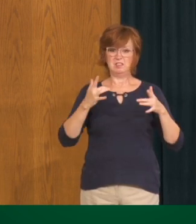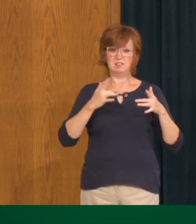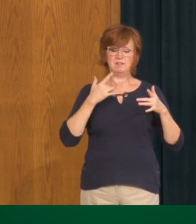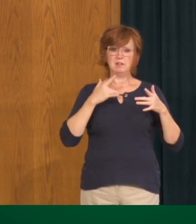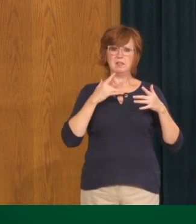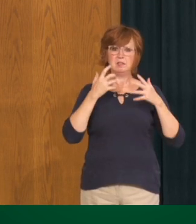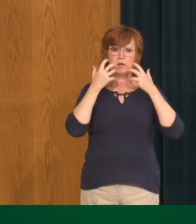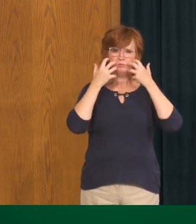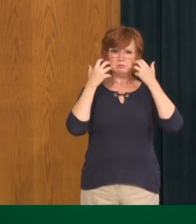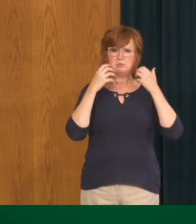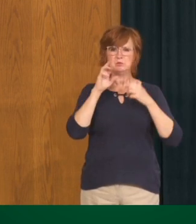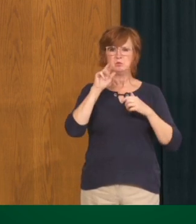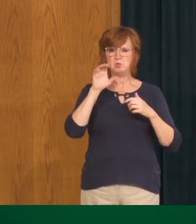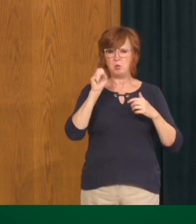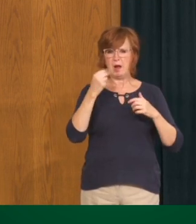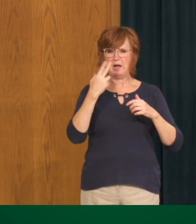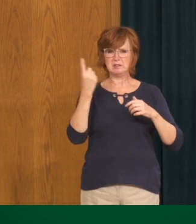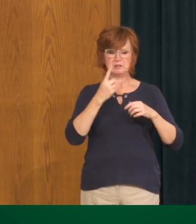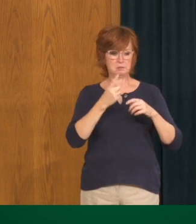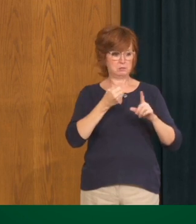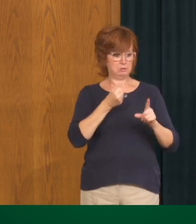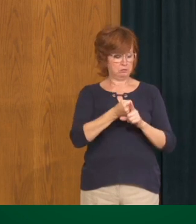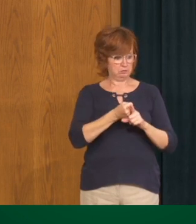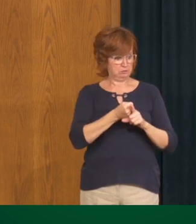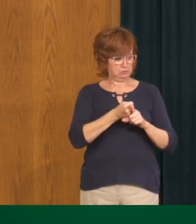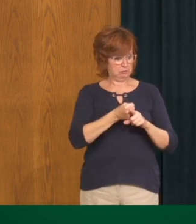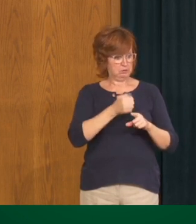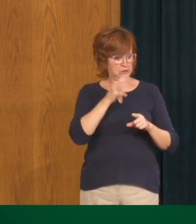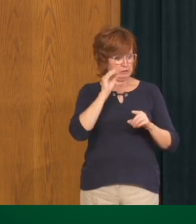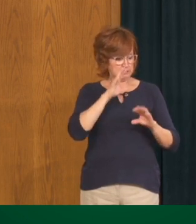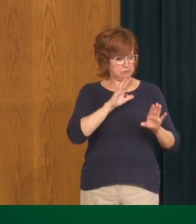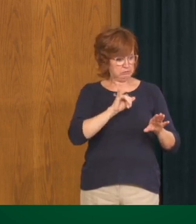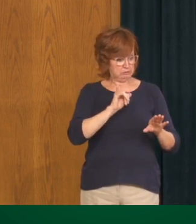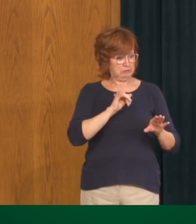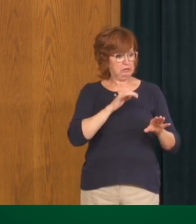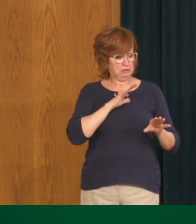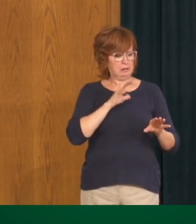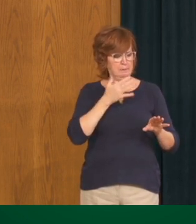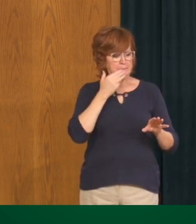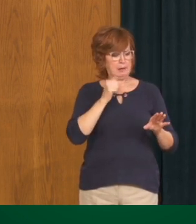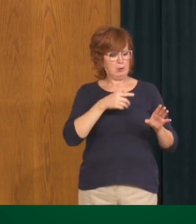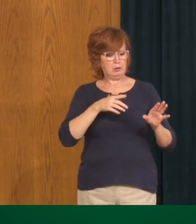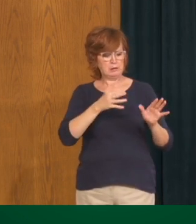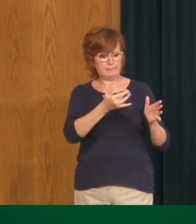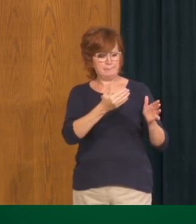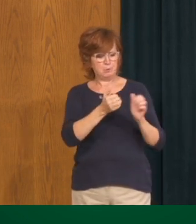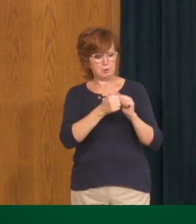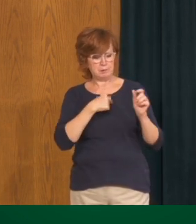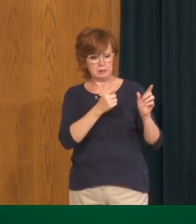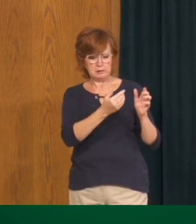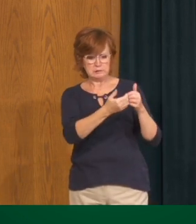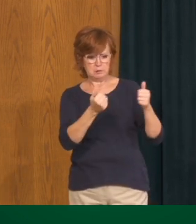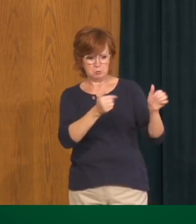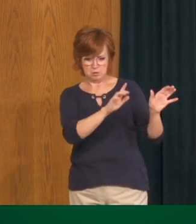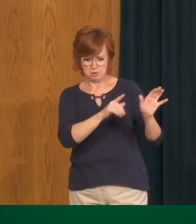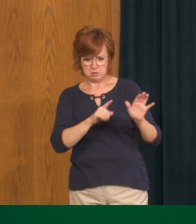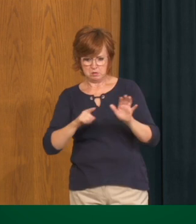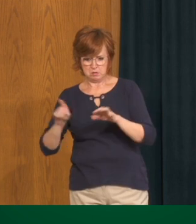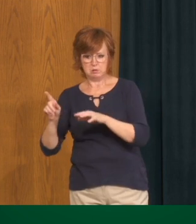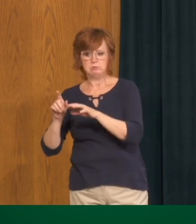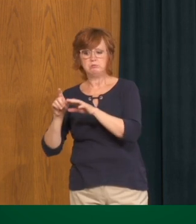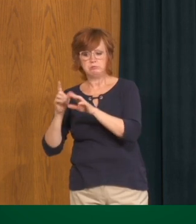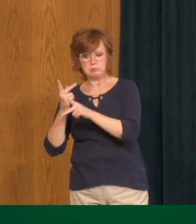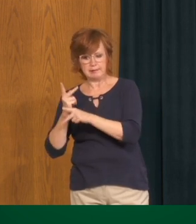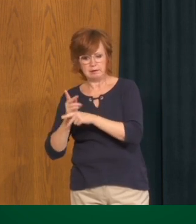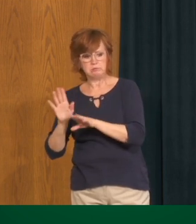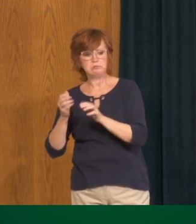taken from the class to wait till parents can pick them up. And depending on the symptoms, rash, fever, cough, diarrhea, public health is